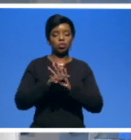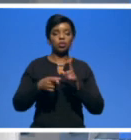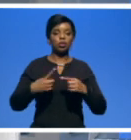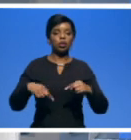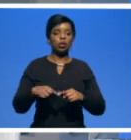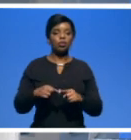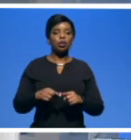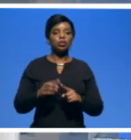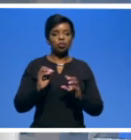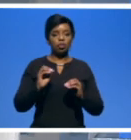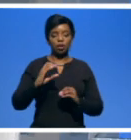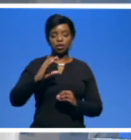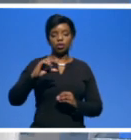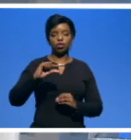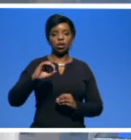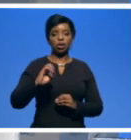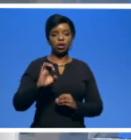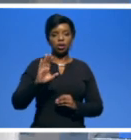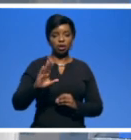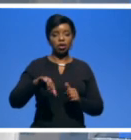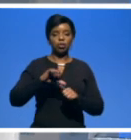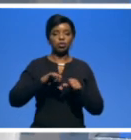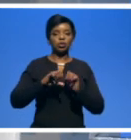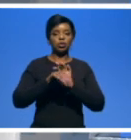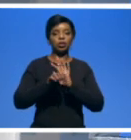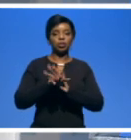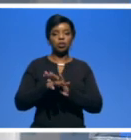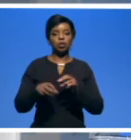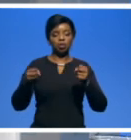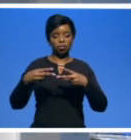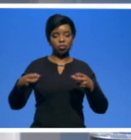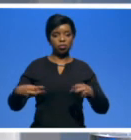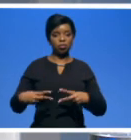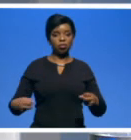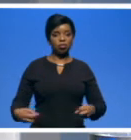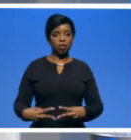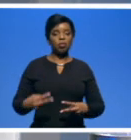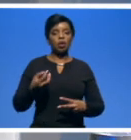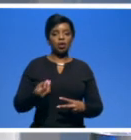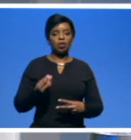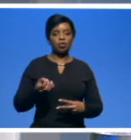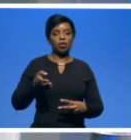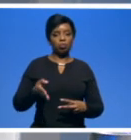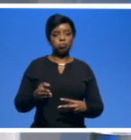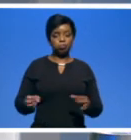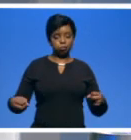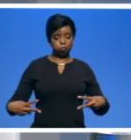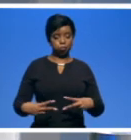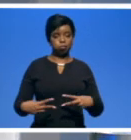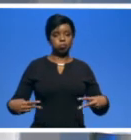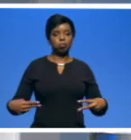CG social media platforms. You guys already know the handles, and if you don't, they are at the bottom of the screen.